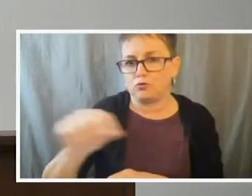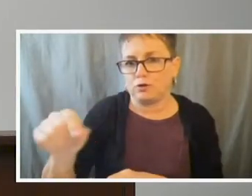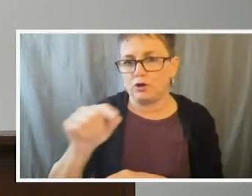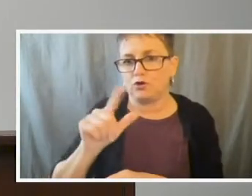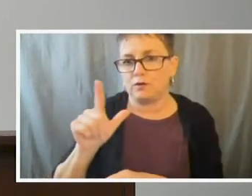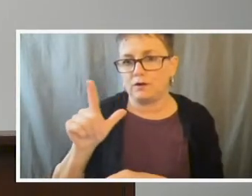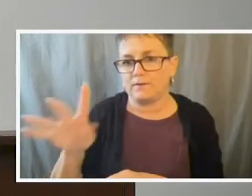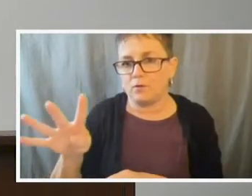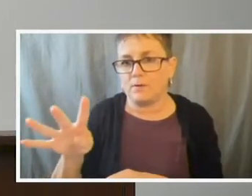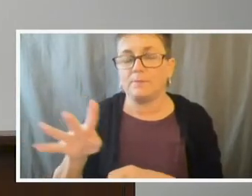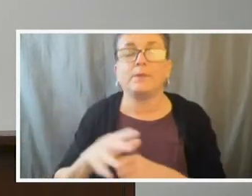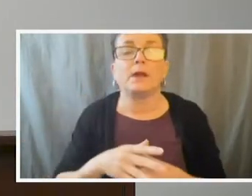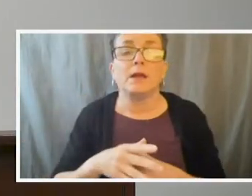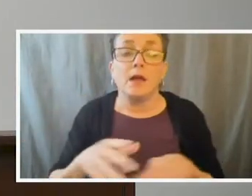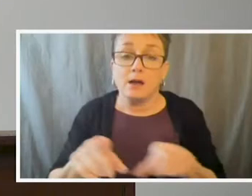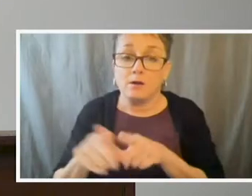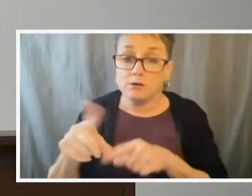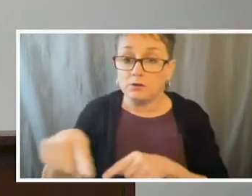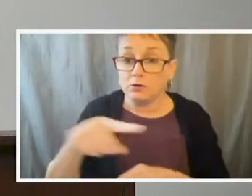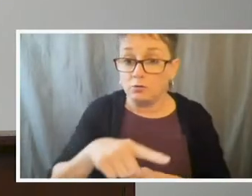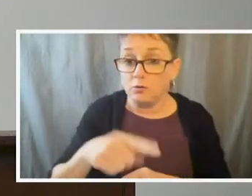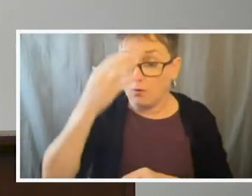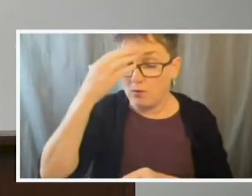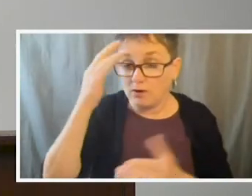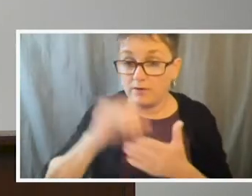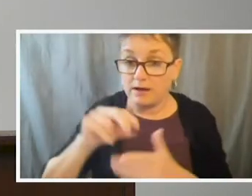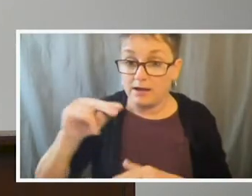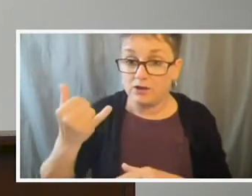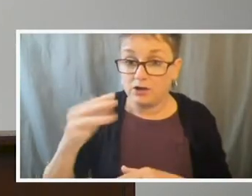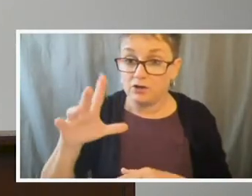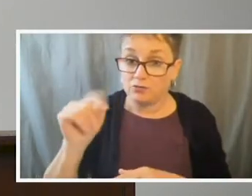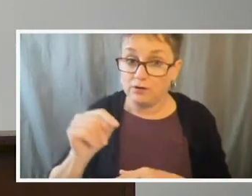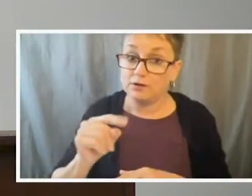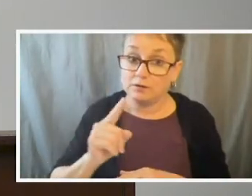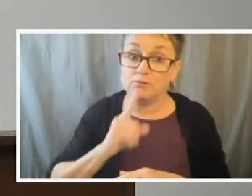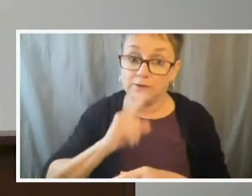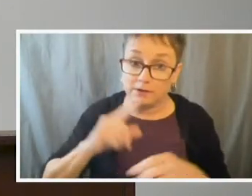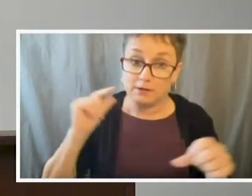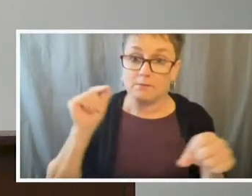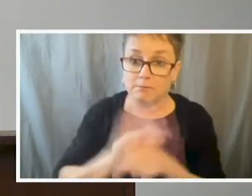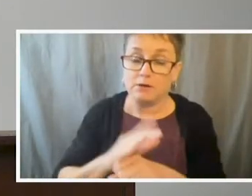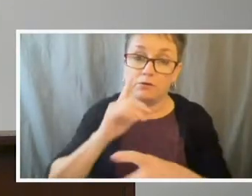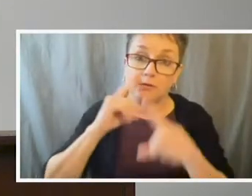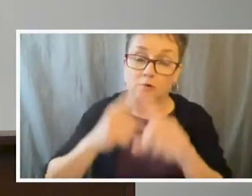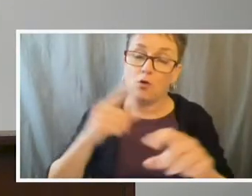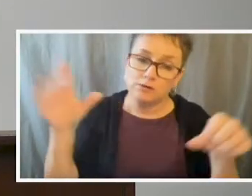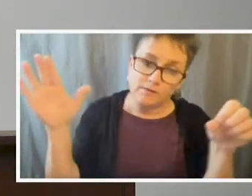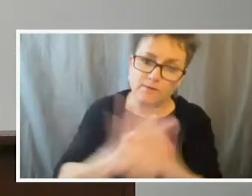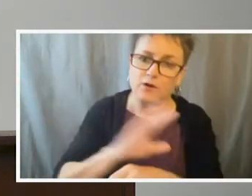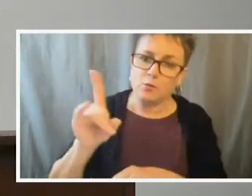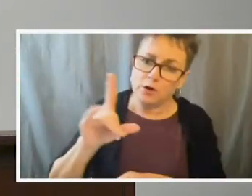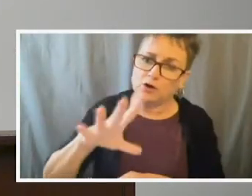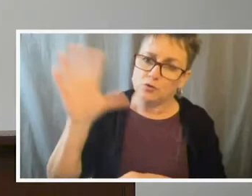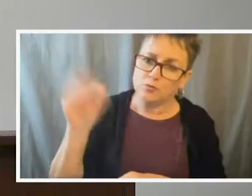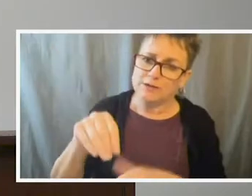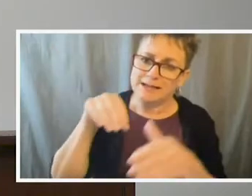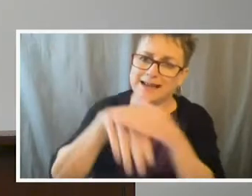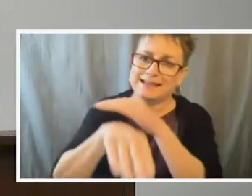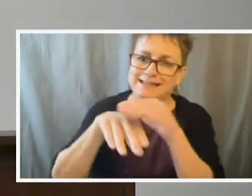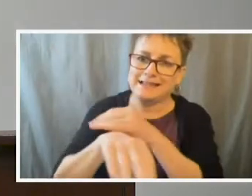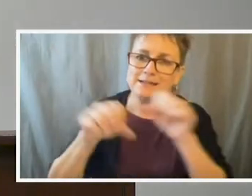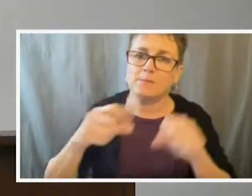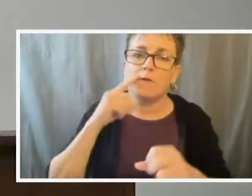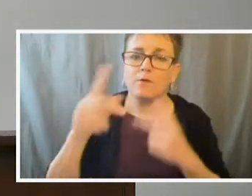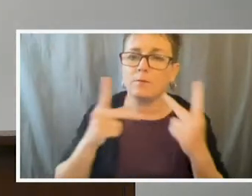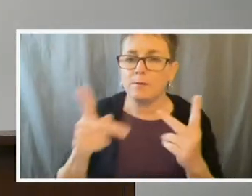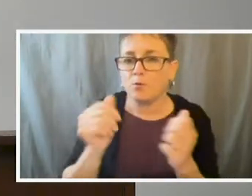everyone here that NDA Transit is unconditionally committed to the goal of a fully accessible transit system for the people with disabilities and for